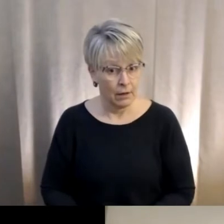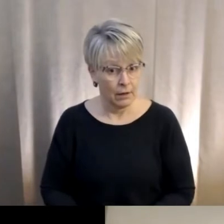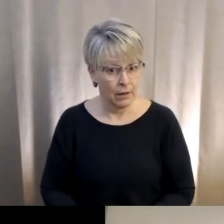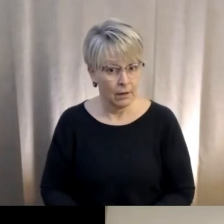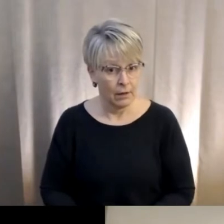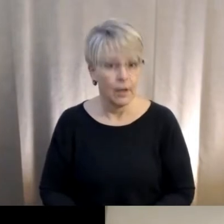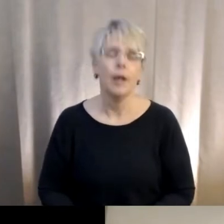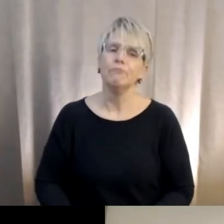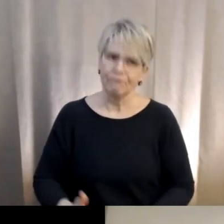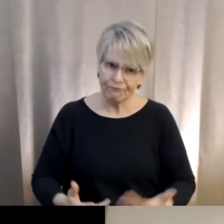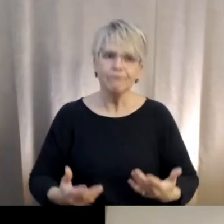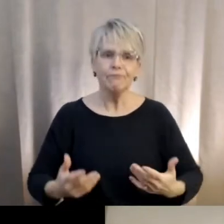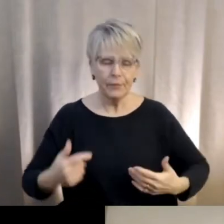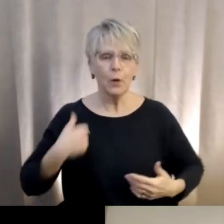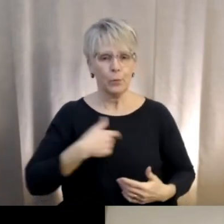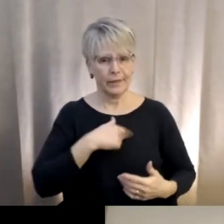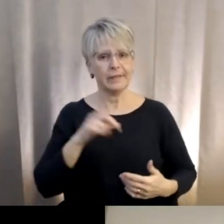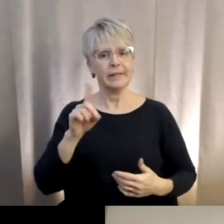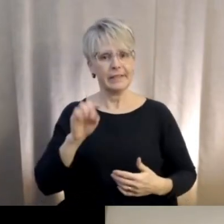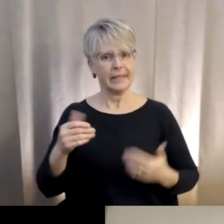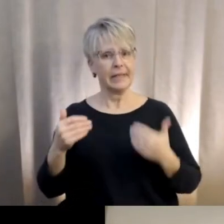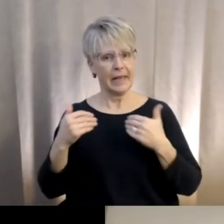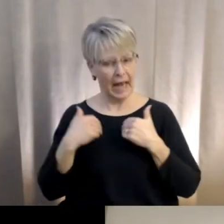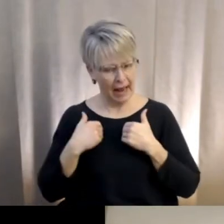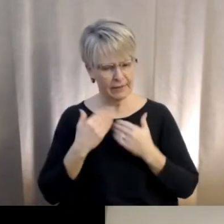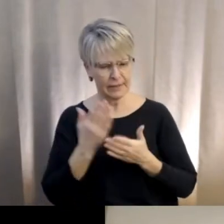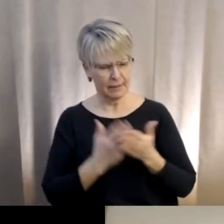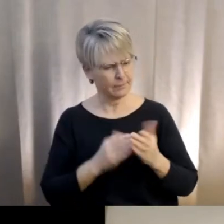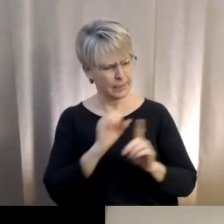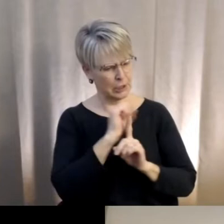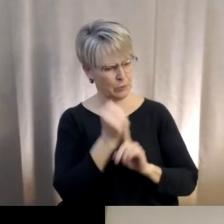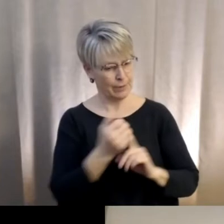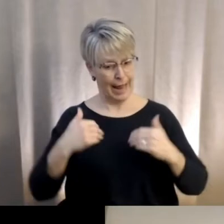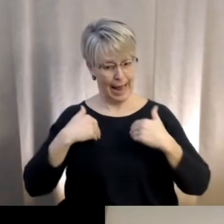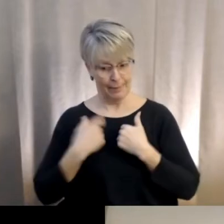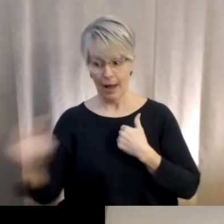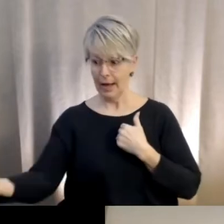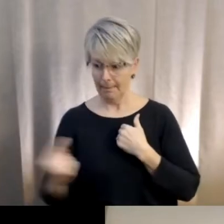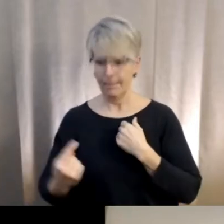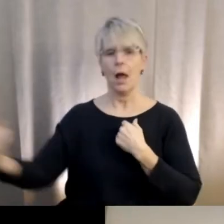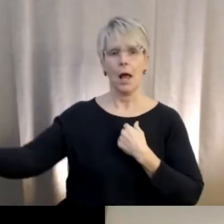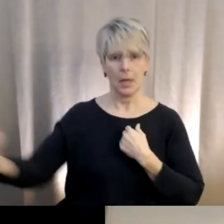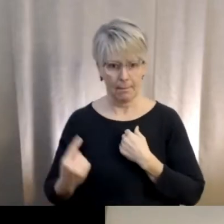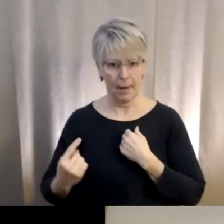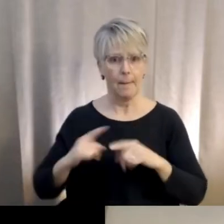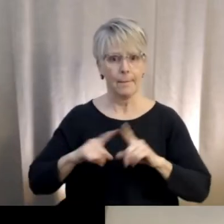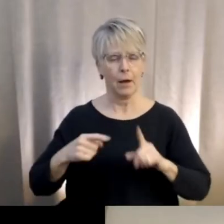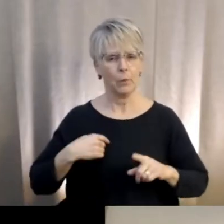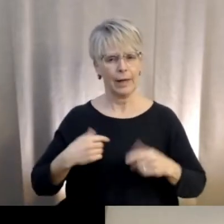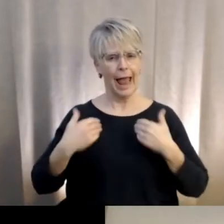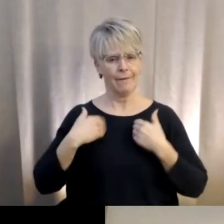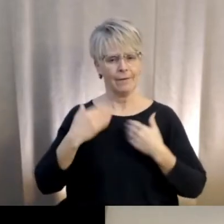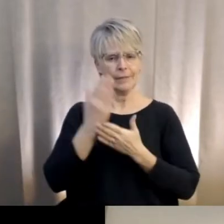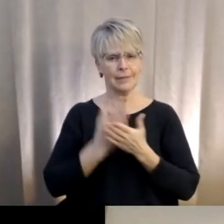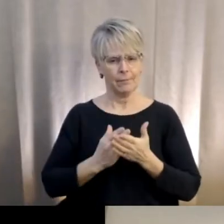We've had a couple events where we've had animals come in, but what we really started to notice is we have some satellite